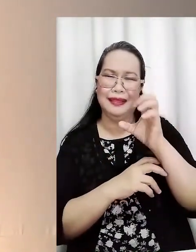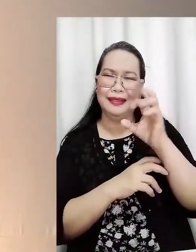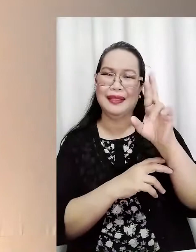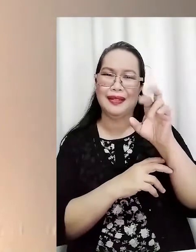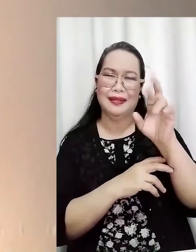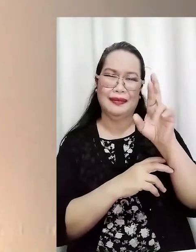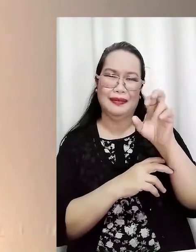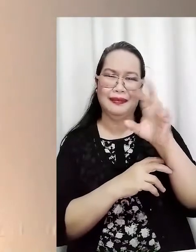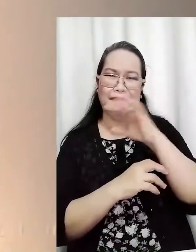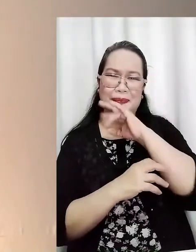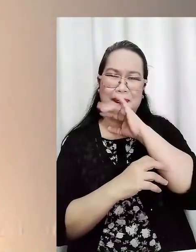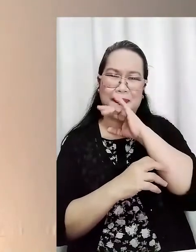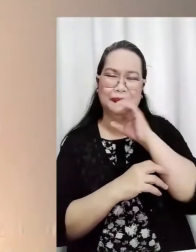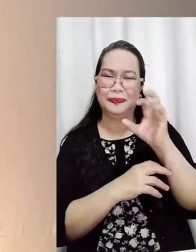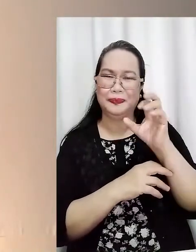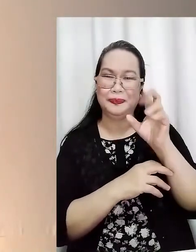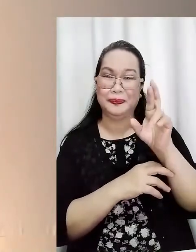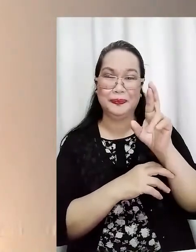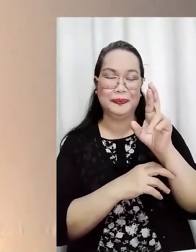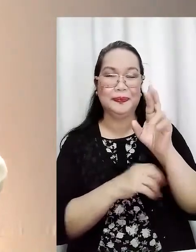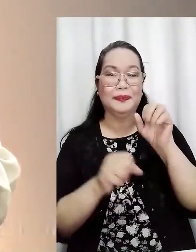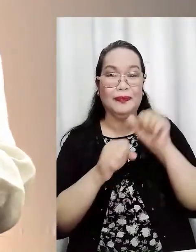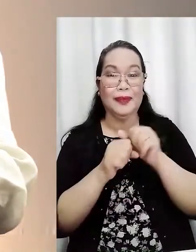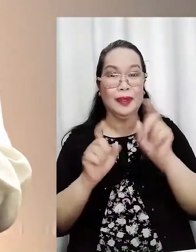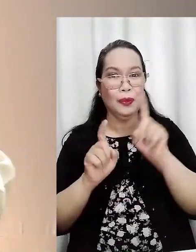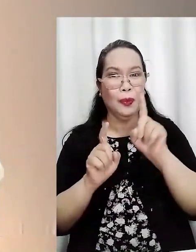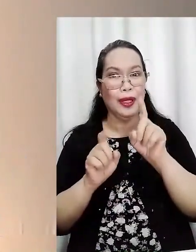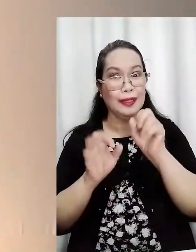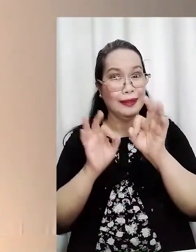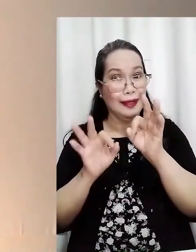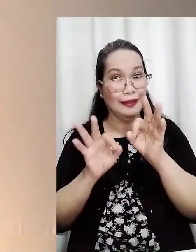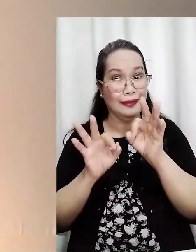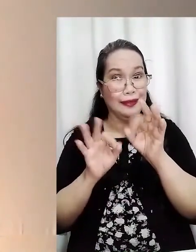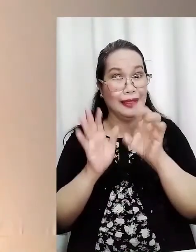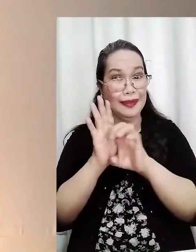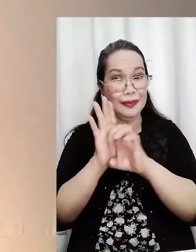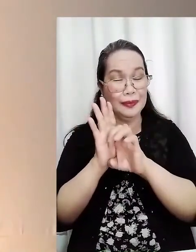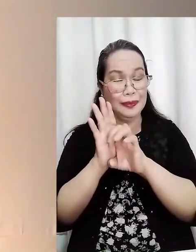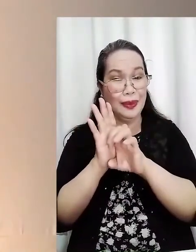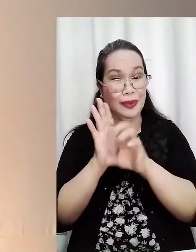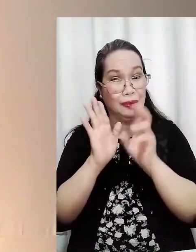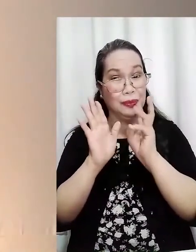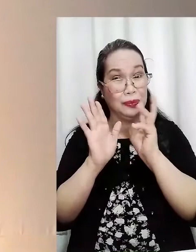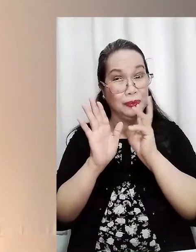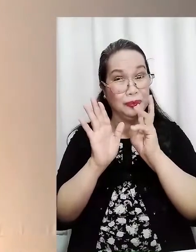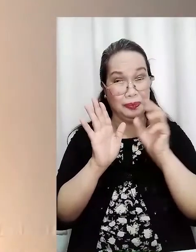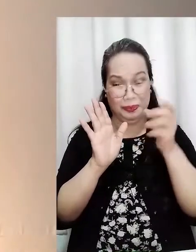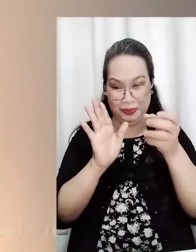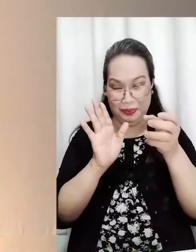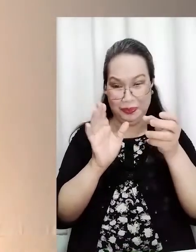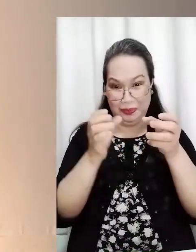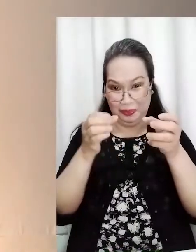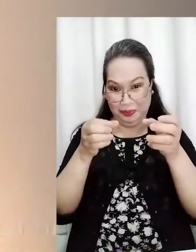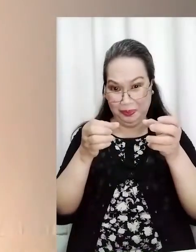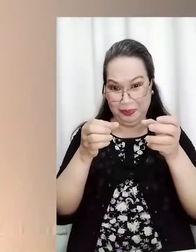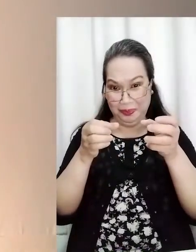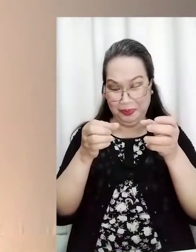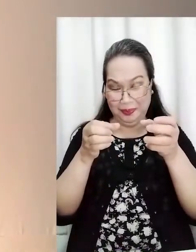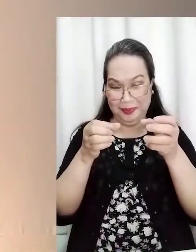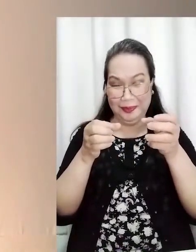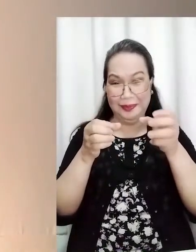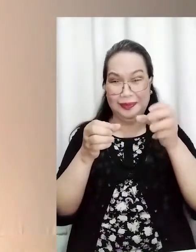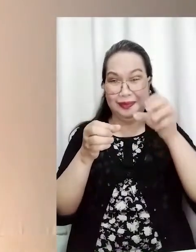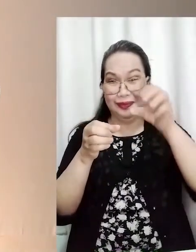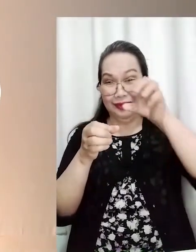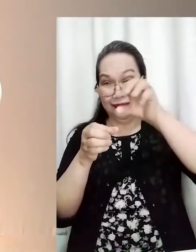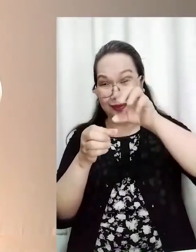po sa toilet. Ano kaya kapag ka itong tubig na ito, sewer water na ito,